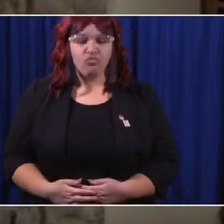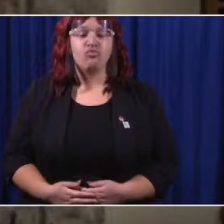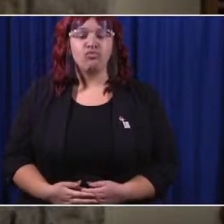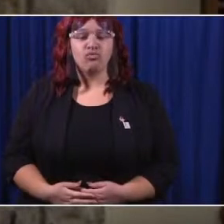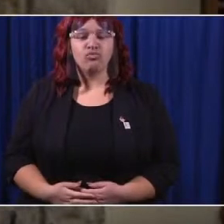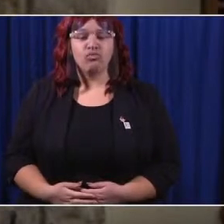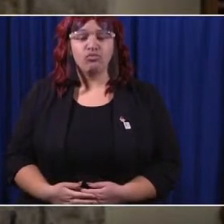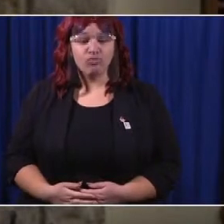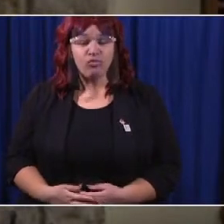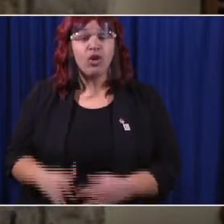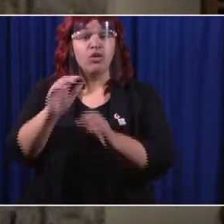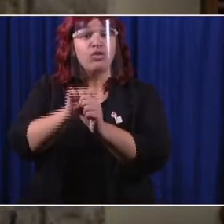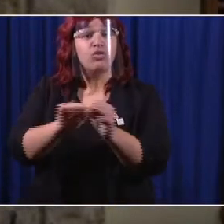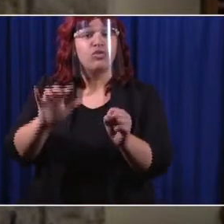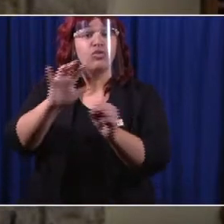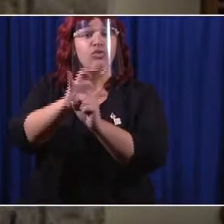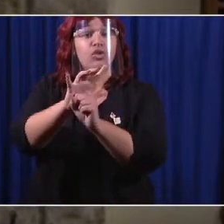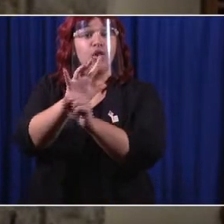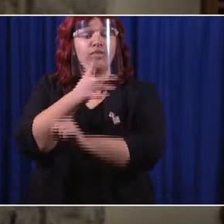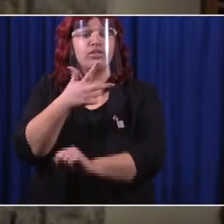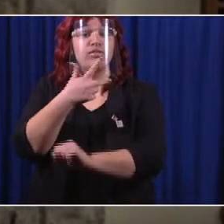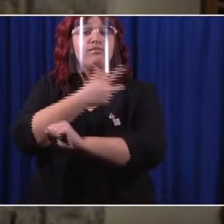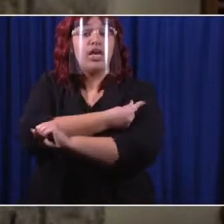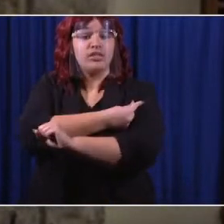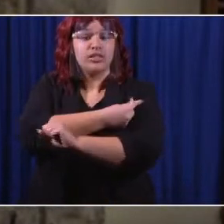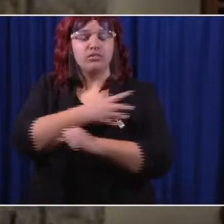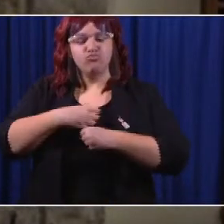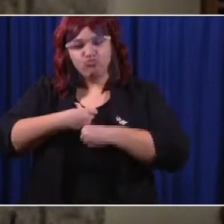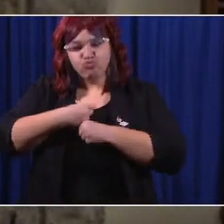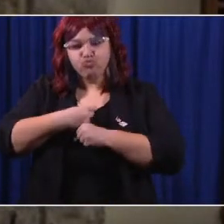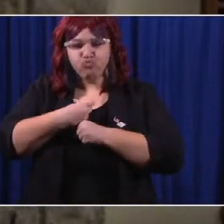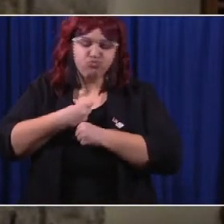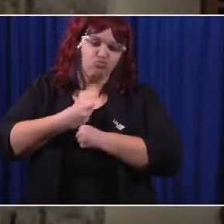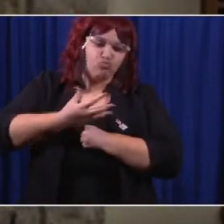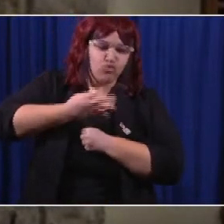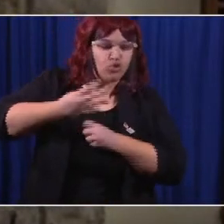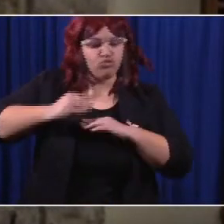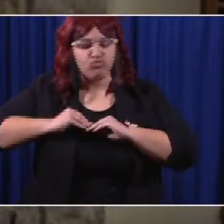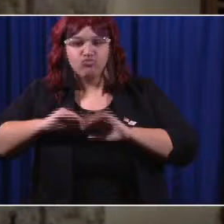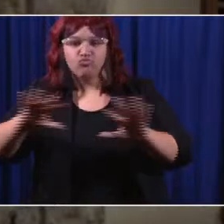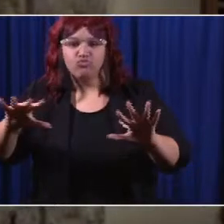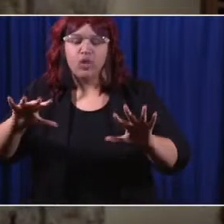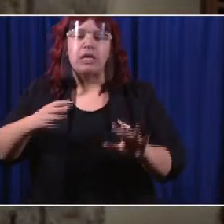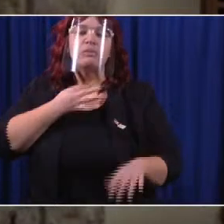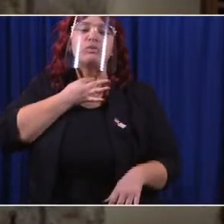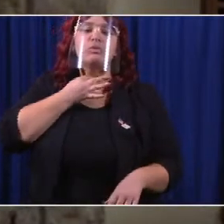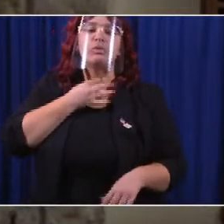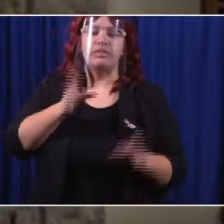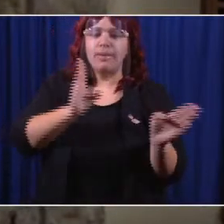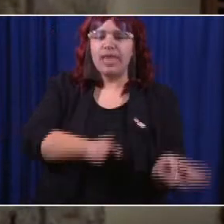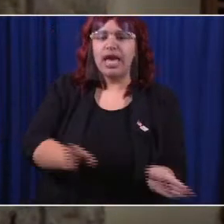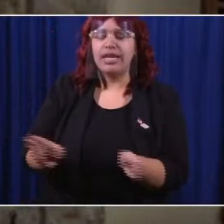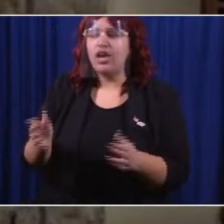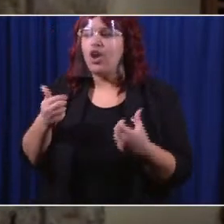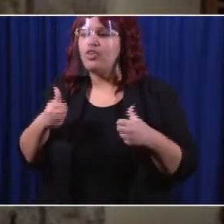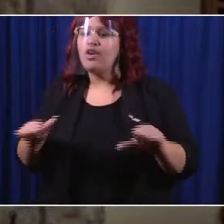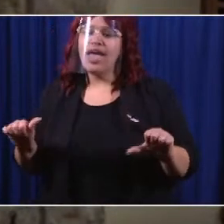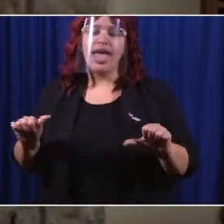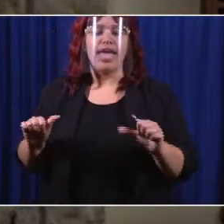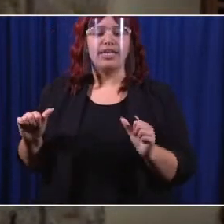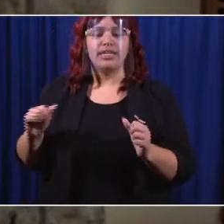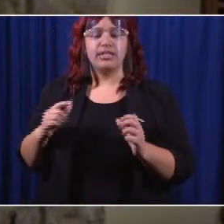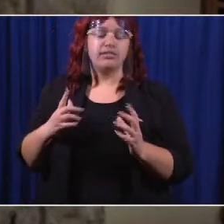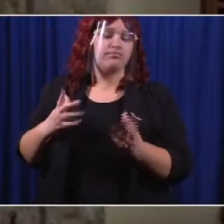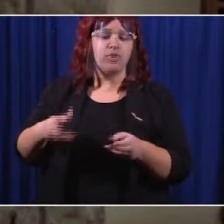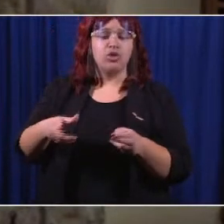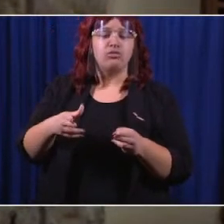the COVID-19 vaccine, I'm curious, are there any short-term or long-term funding needs from the federal government that you'd like to see fulfilled, whether